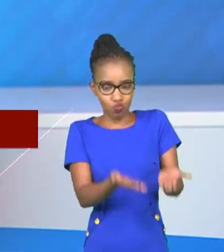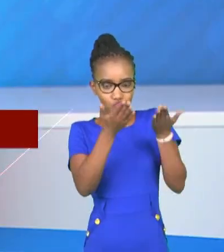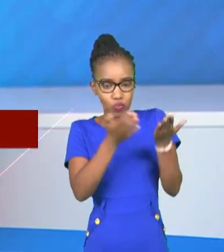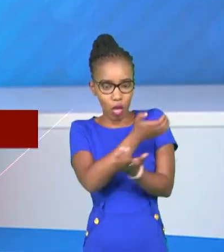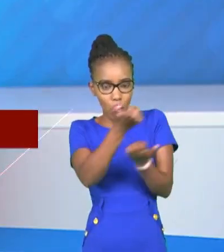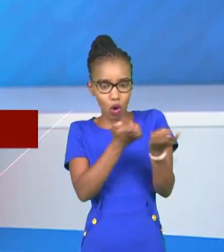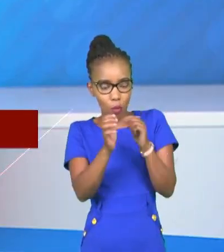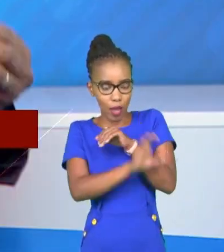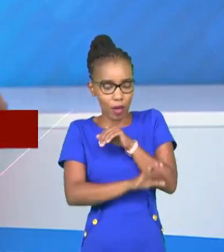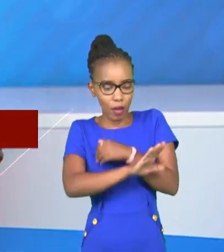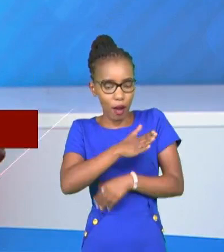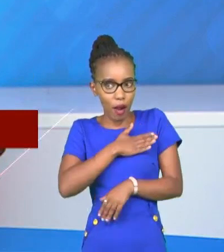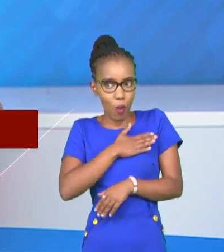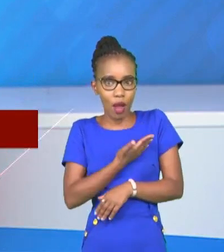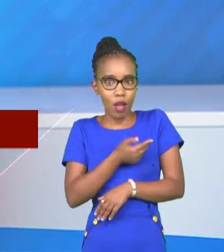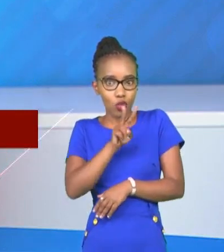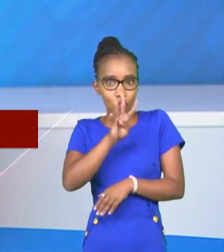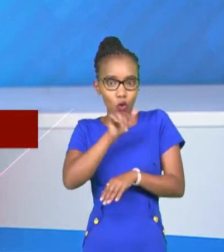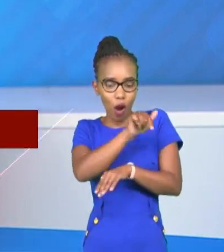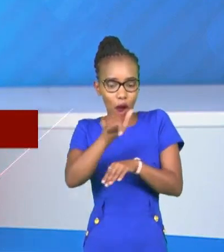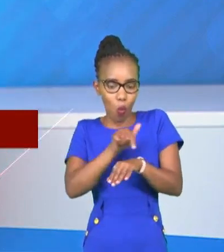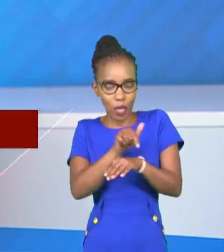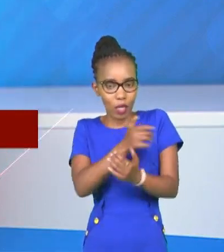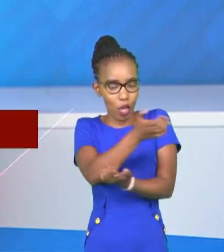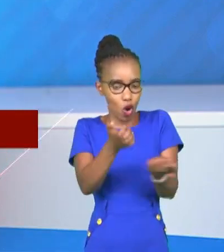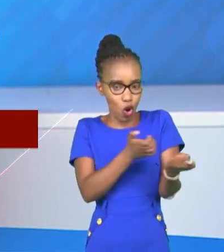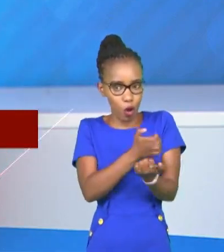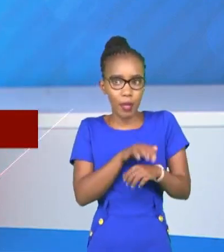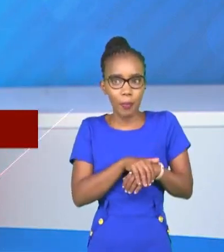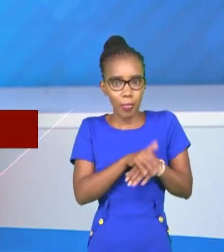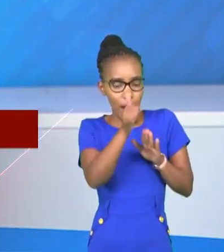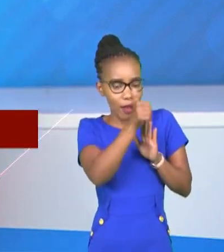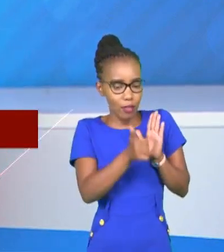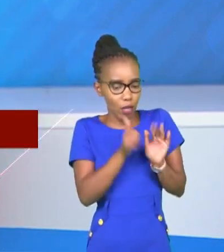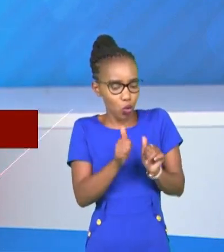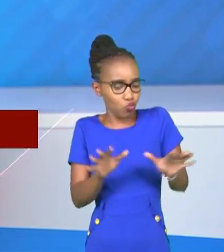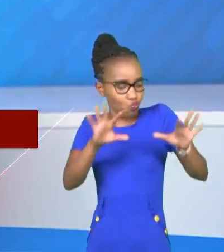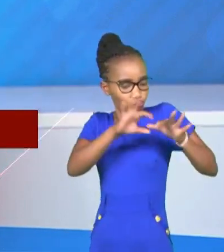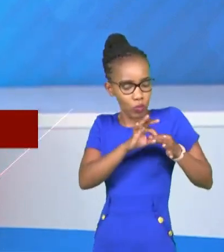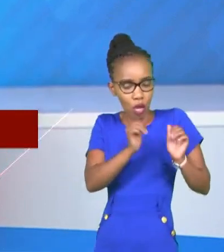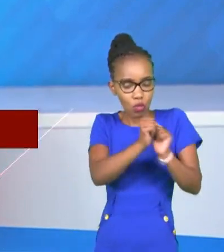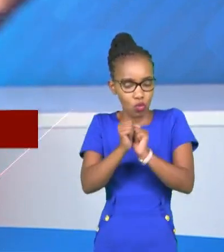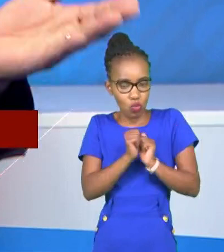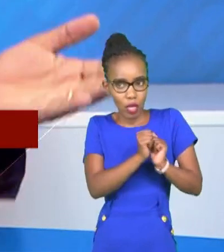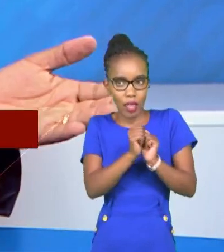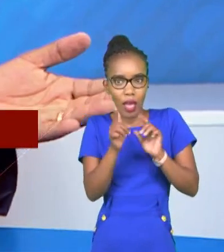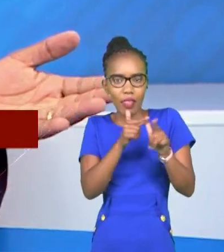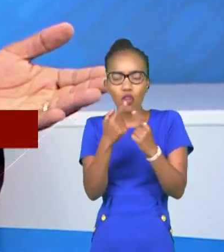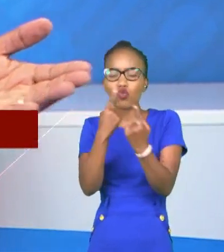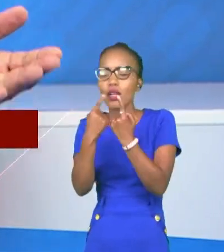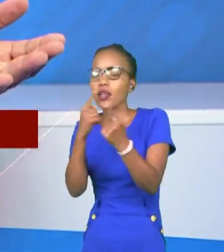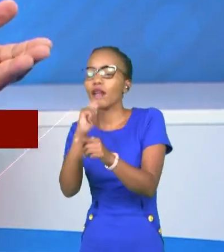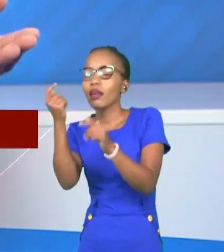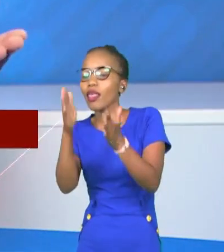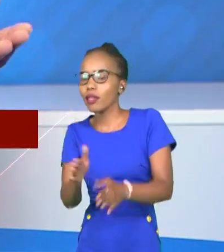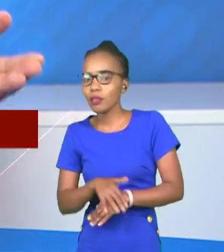country, 24 hours economy. Those are some of the manifesto. You bring them together, then you sell out for Kenyans.